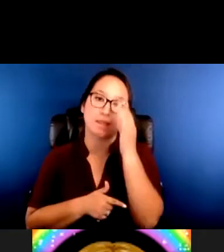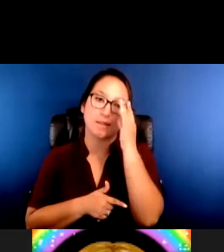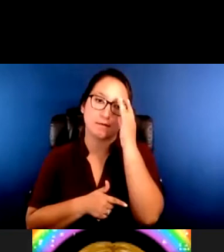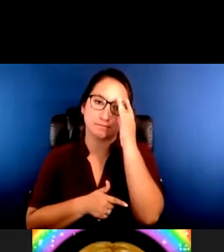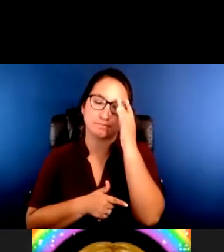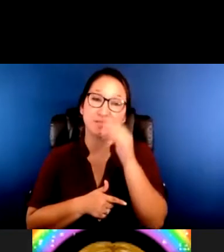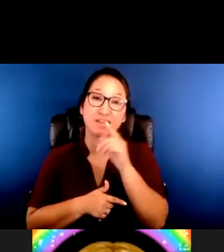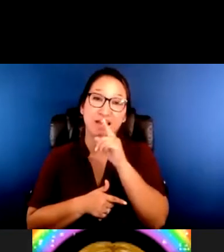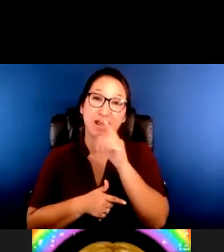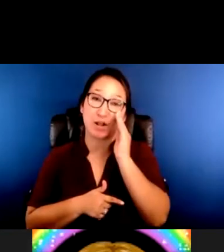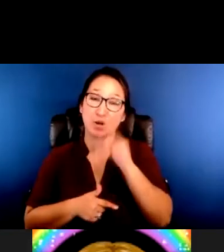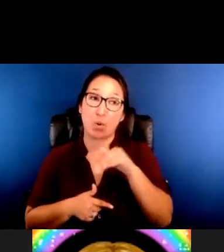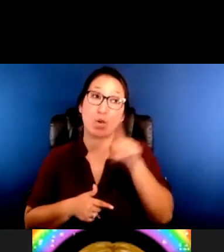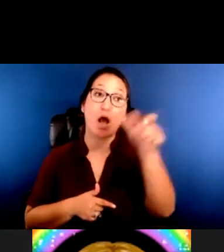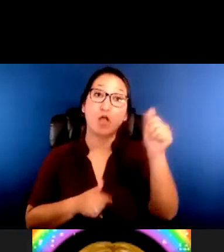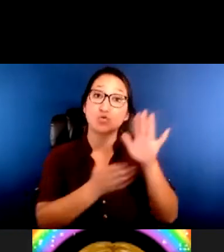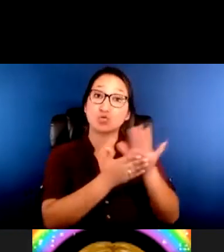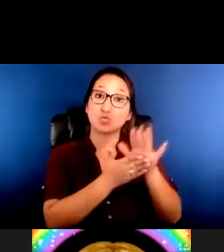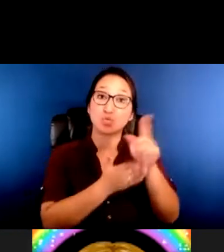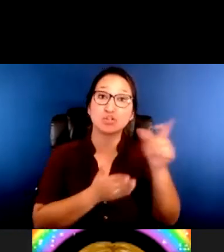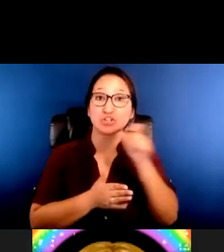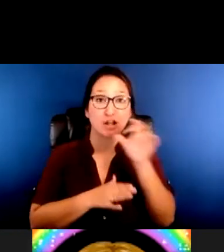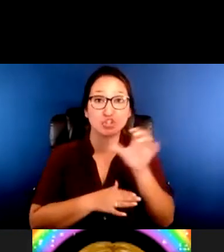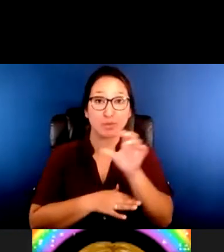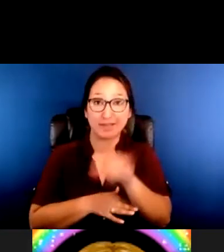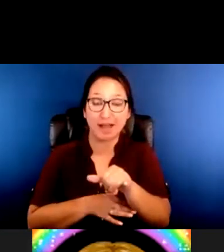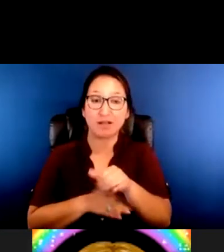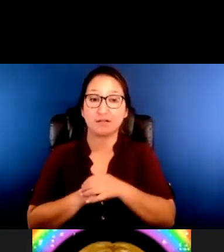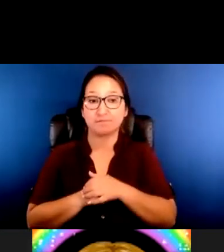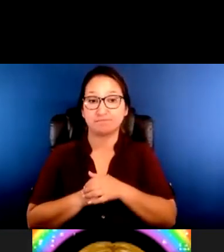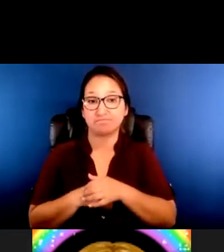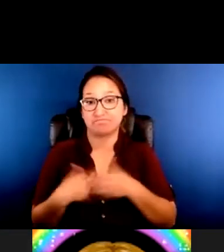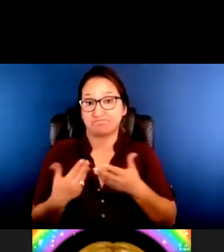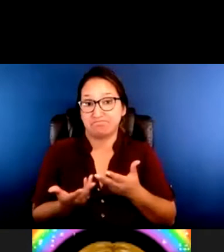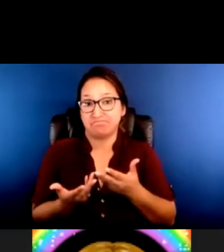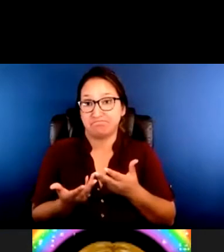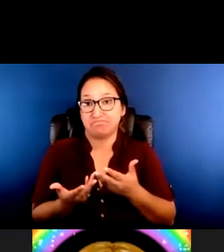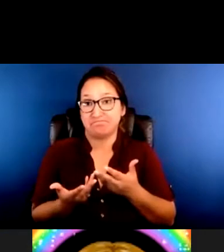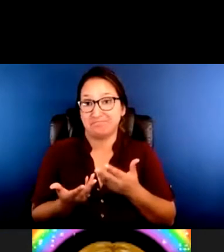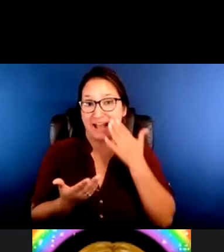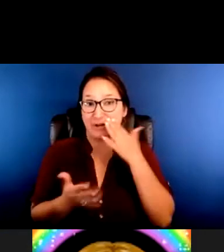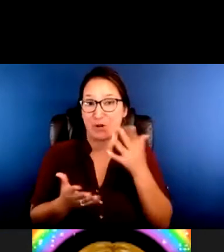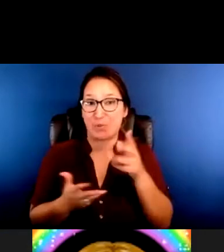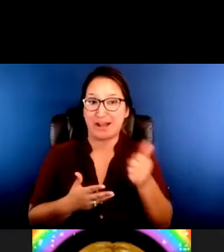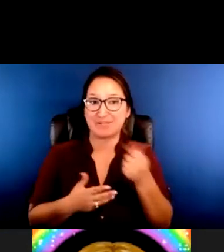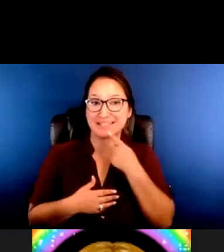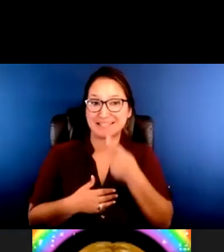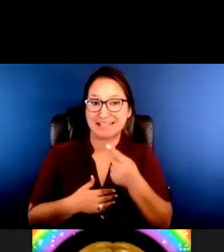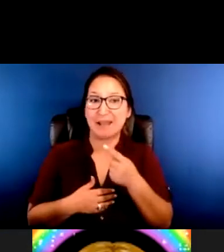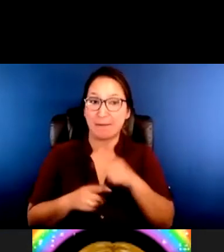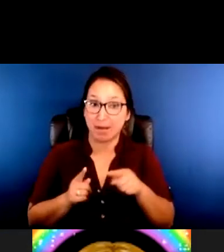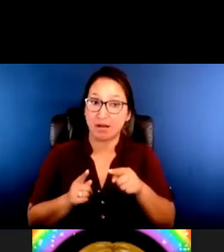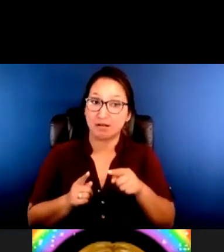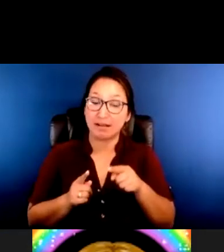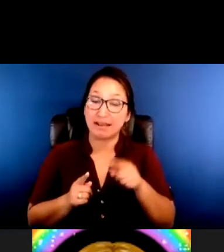is doing. I don't know what to say other than that, other than we will stop doing it if we're told